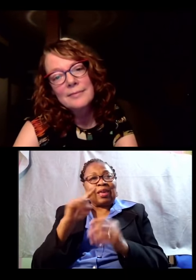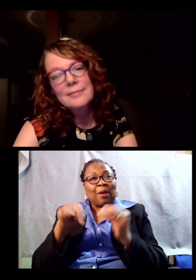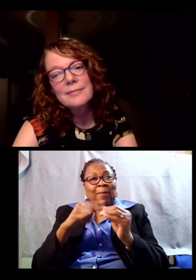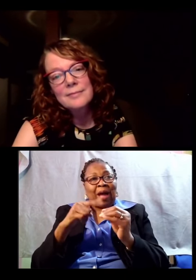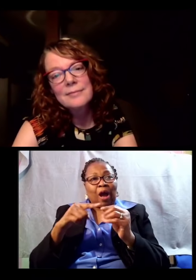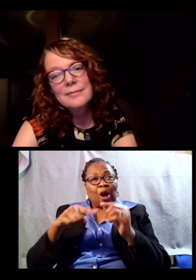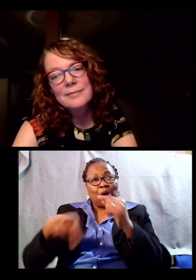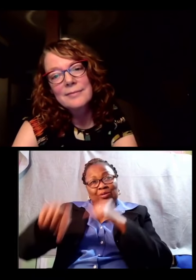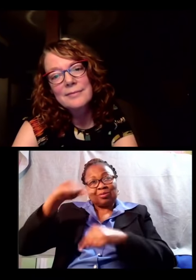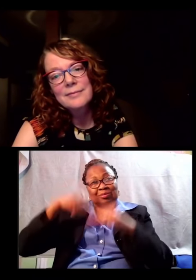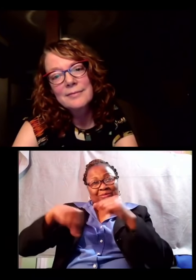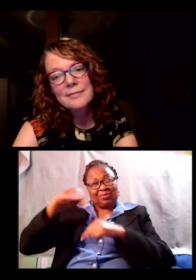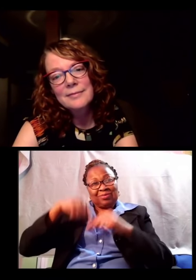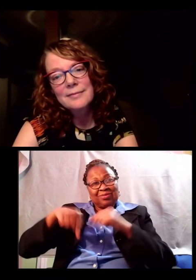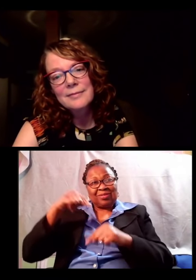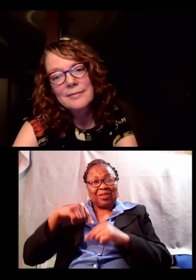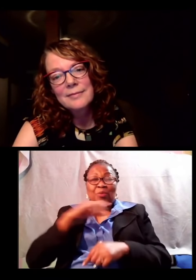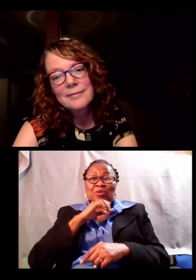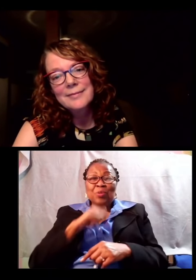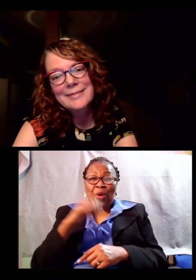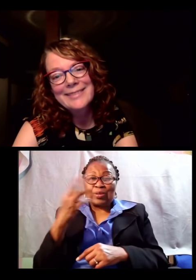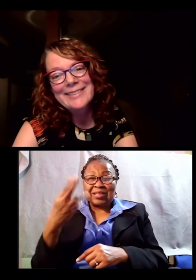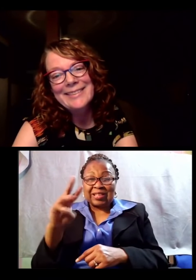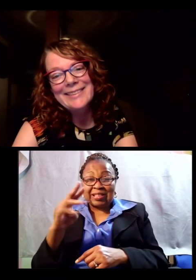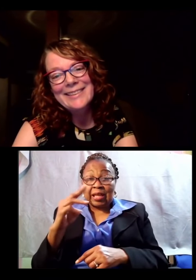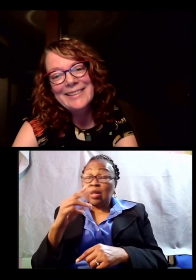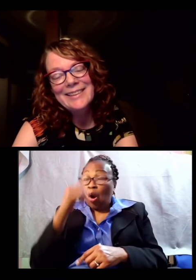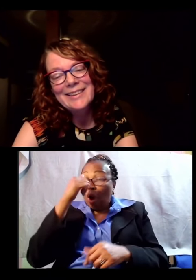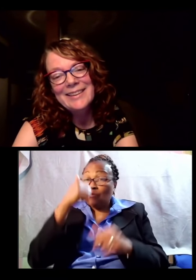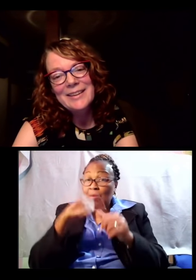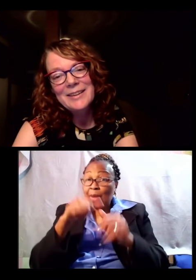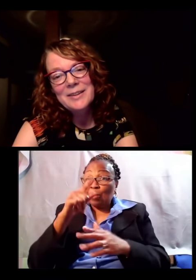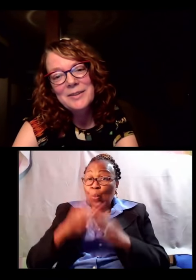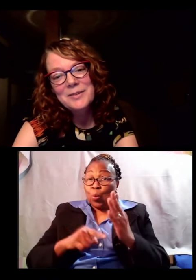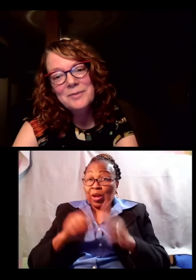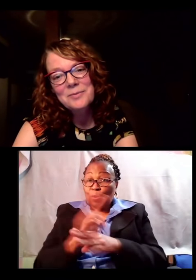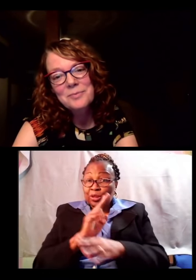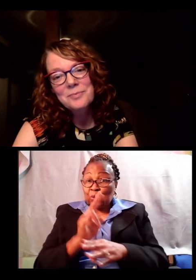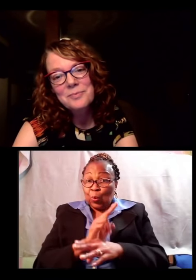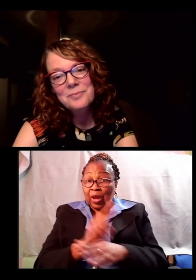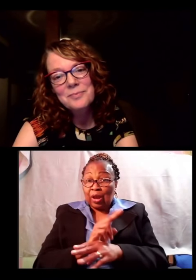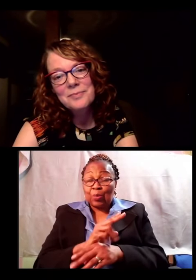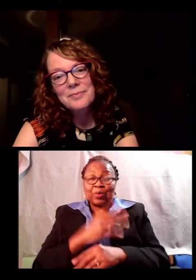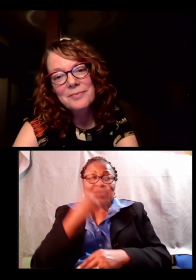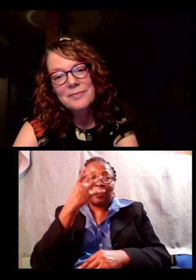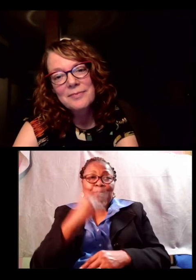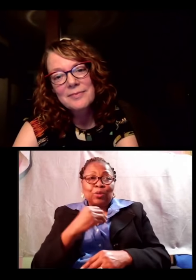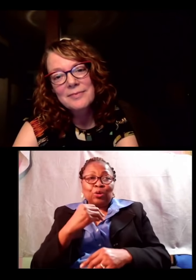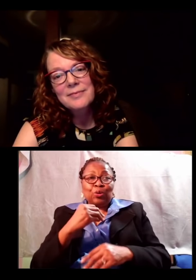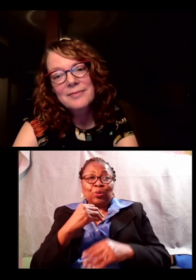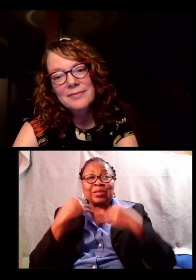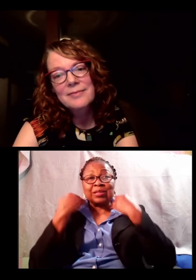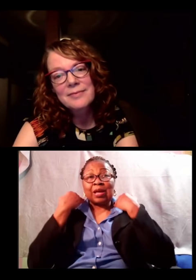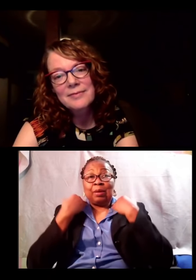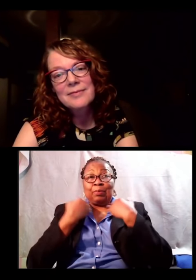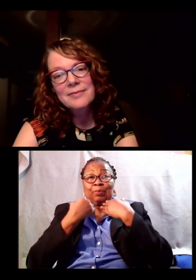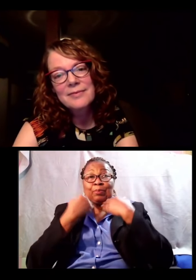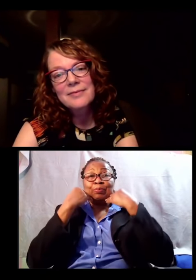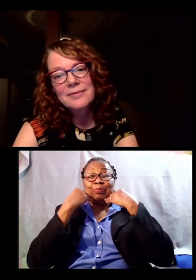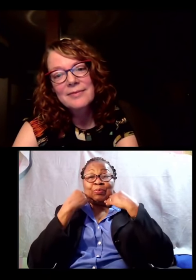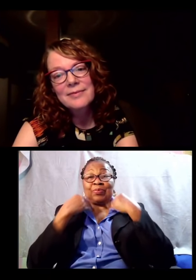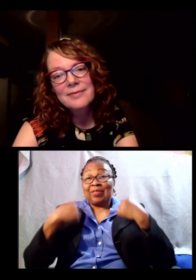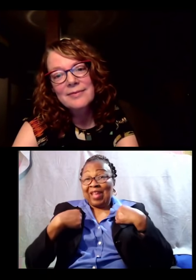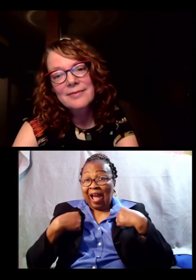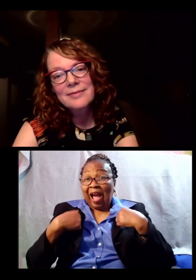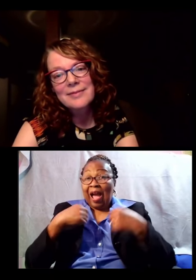were 16. I can remember what I was wearing, which was a beautiful princess line creation that I had sewed.